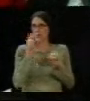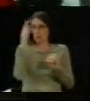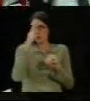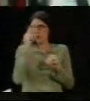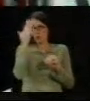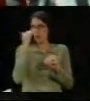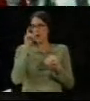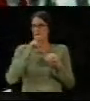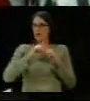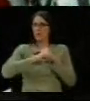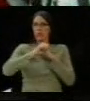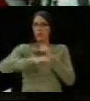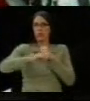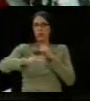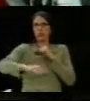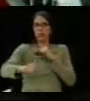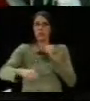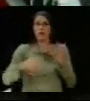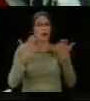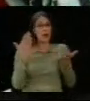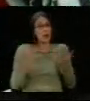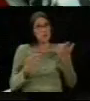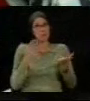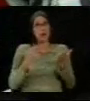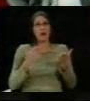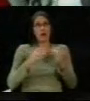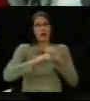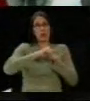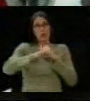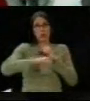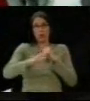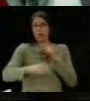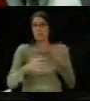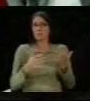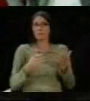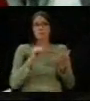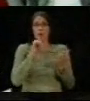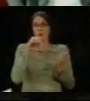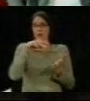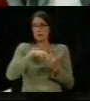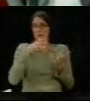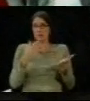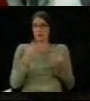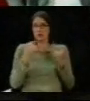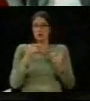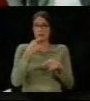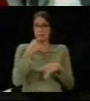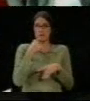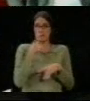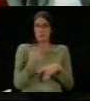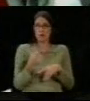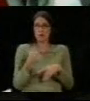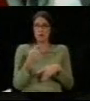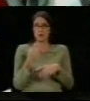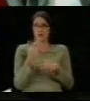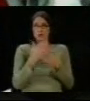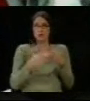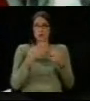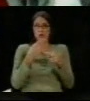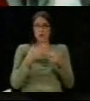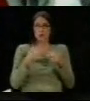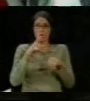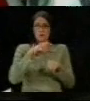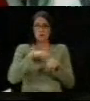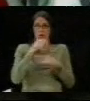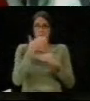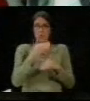should draw out a long time. It could, and I'm not standing here trying to tell you that there's some short time frame